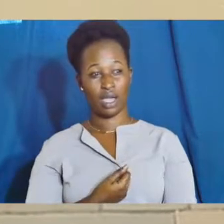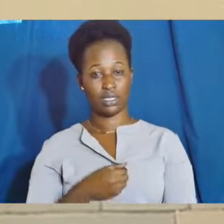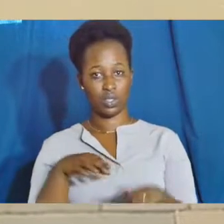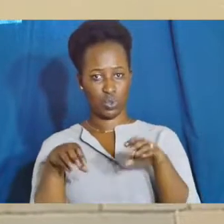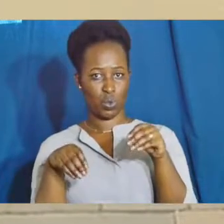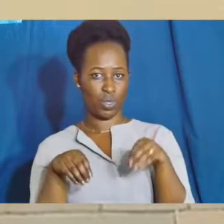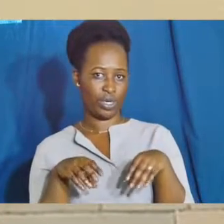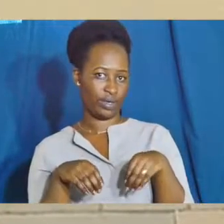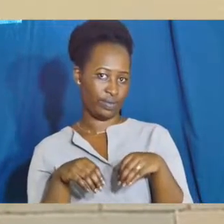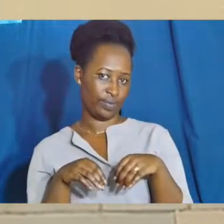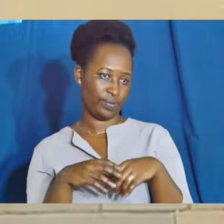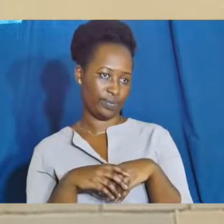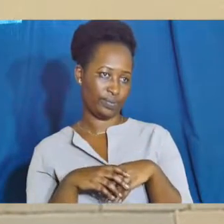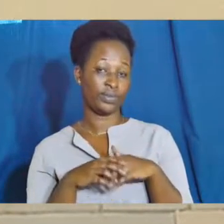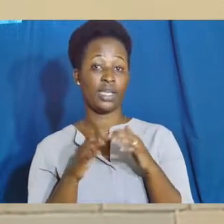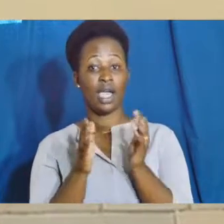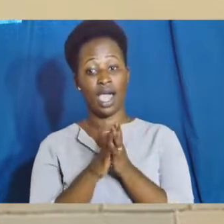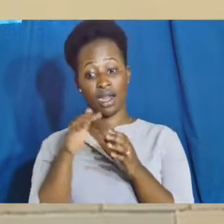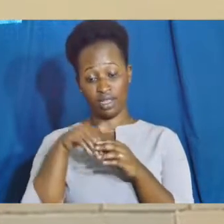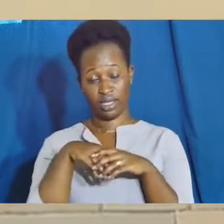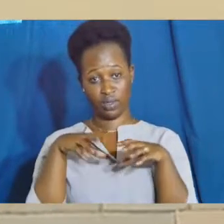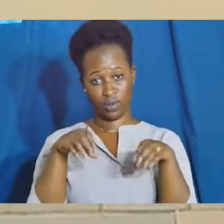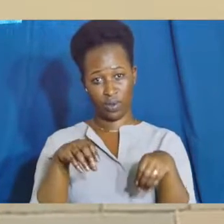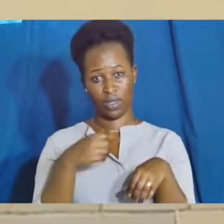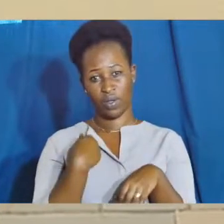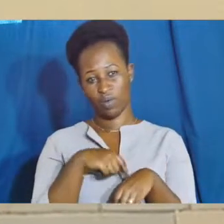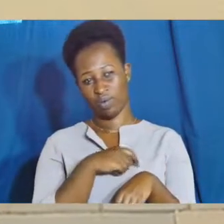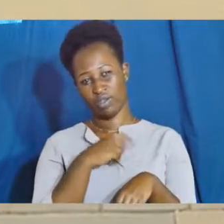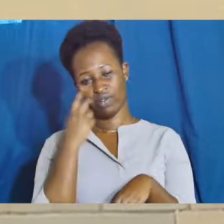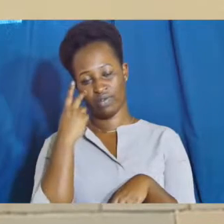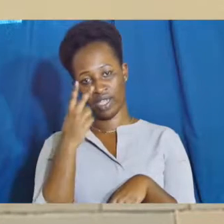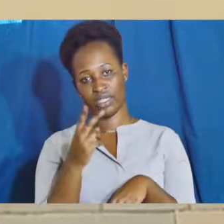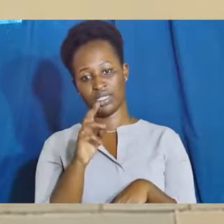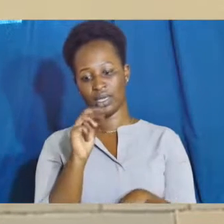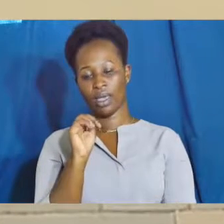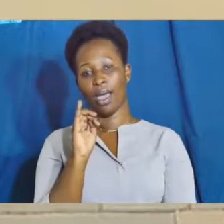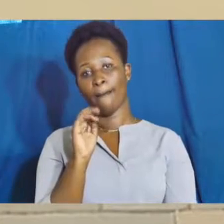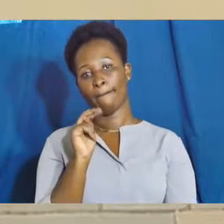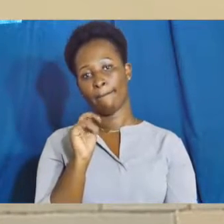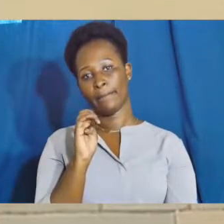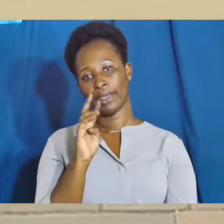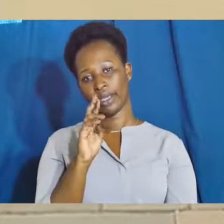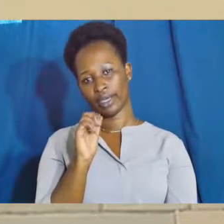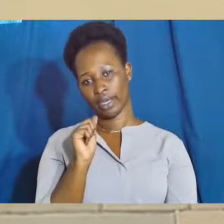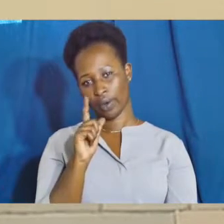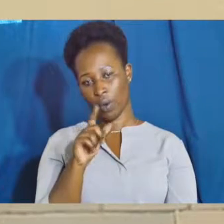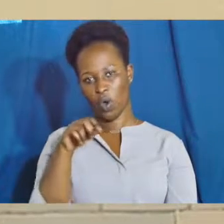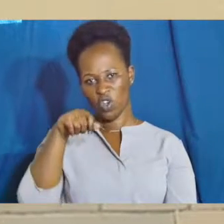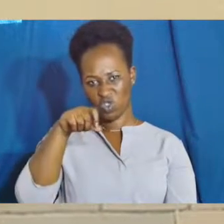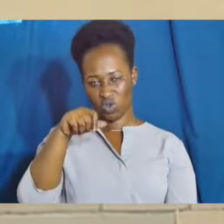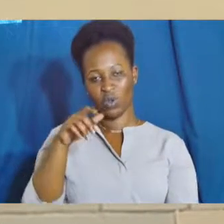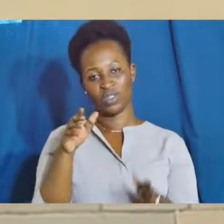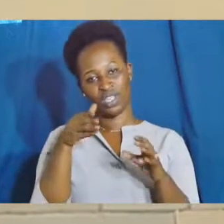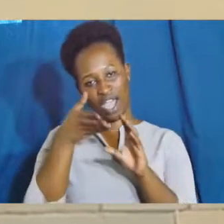soil. And in soil, we find there mineral salts. We also find there